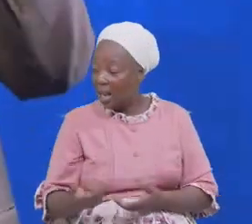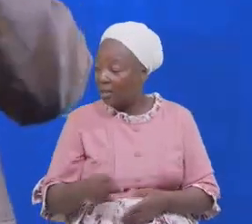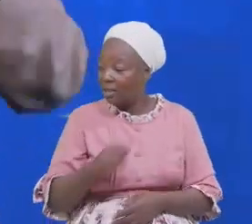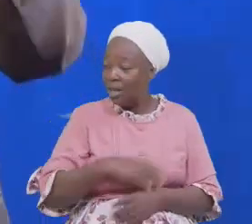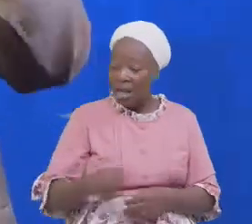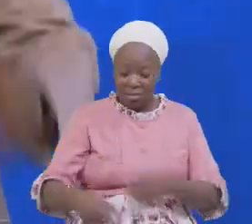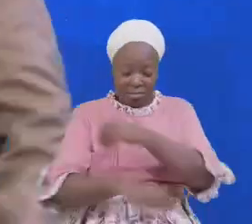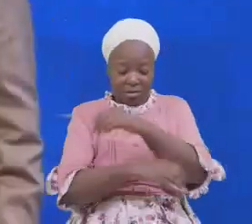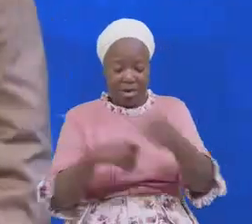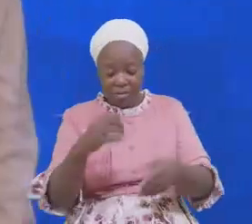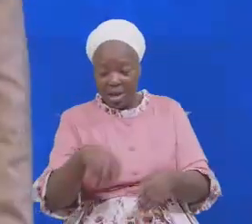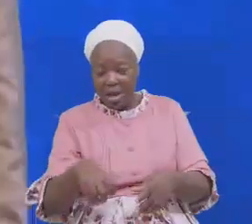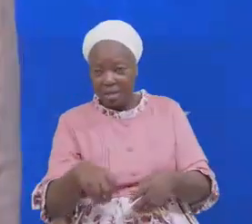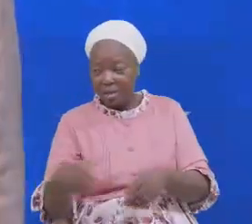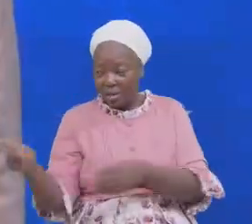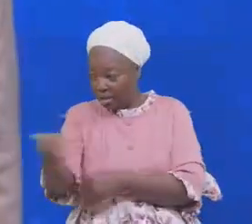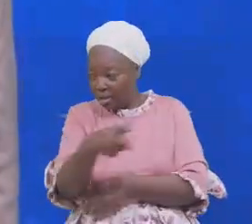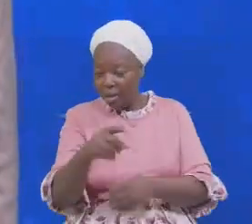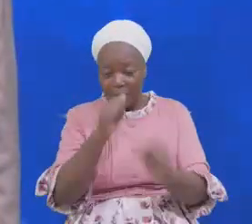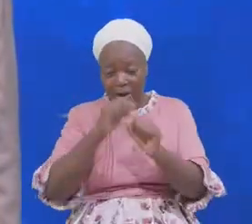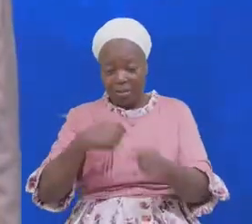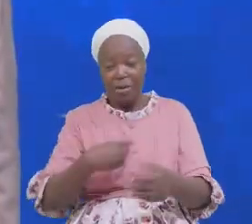to be a blessing to their lives.